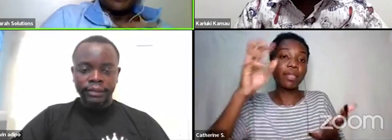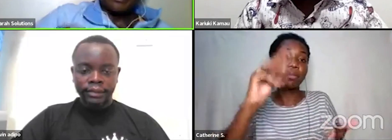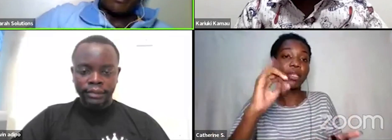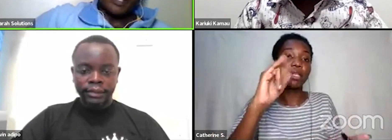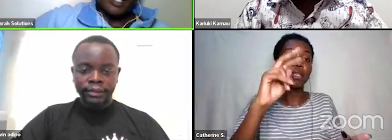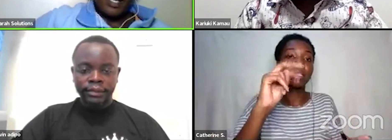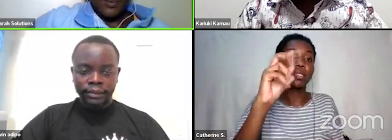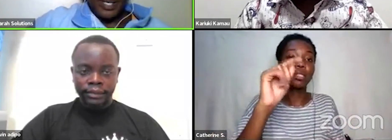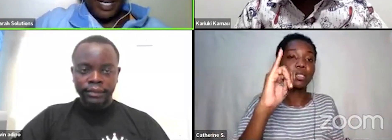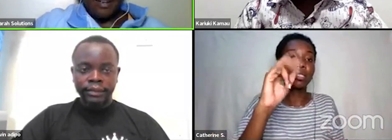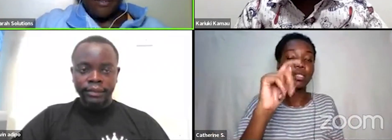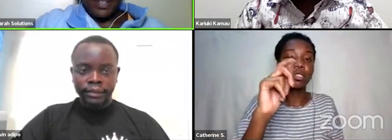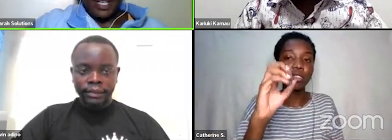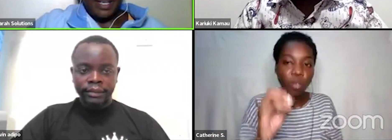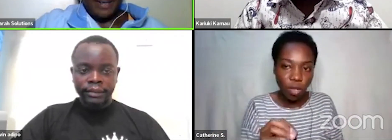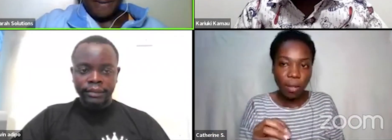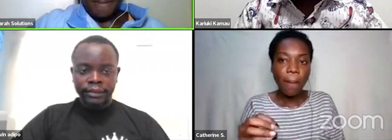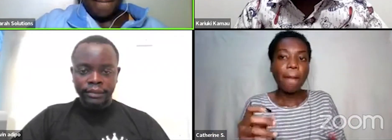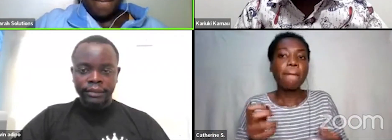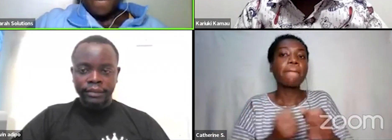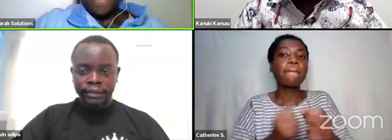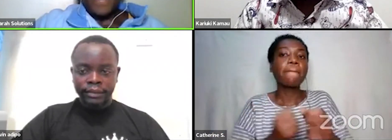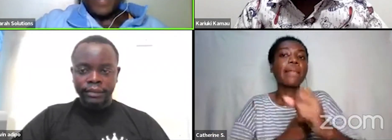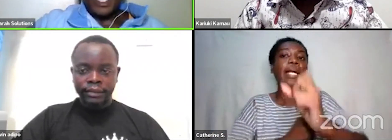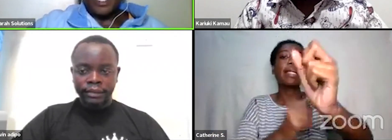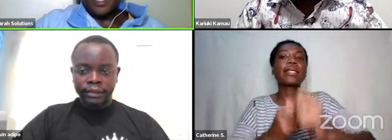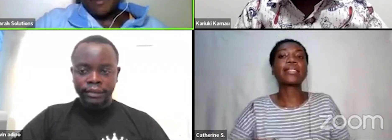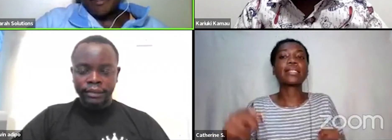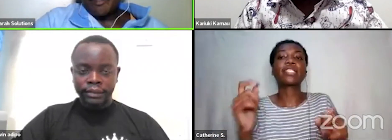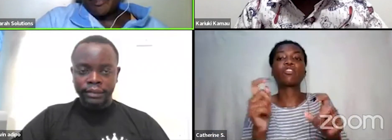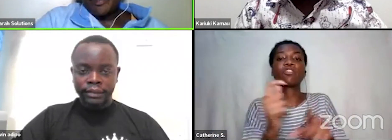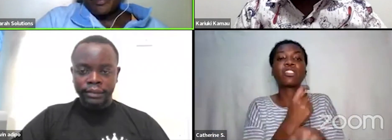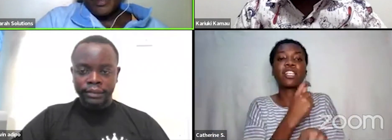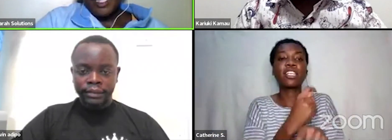Institute, we have